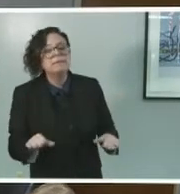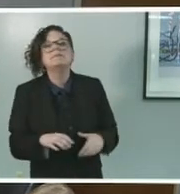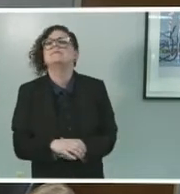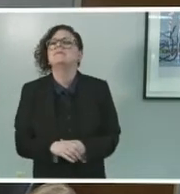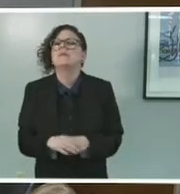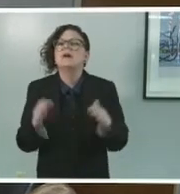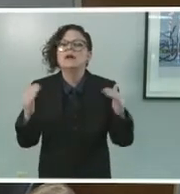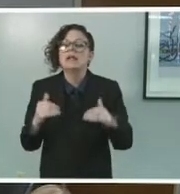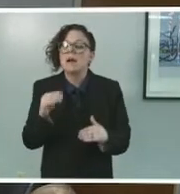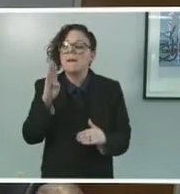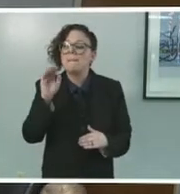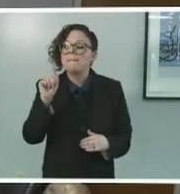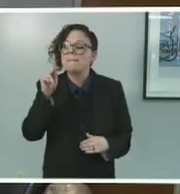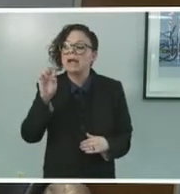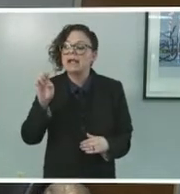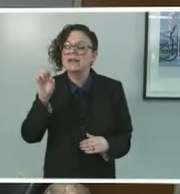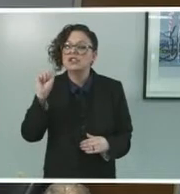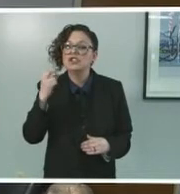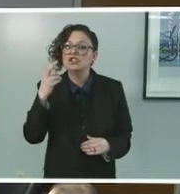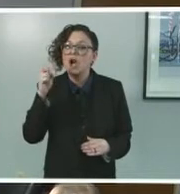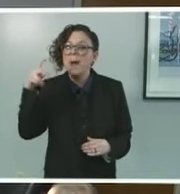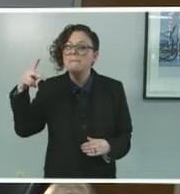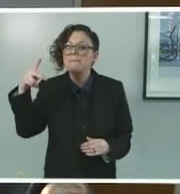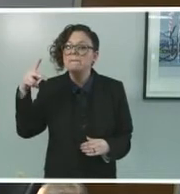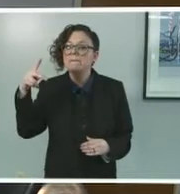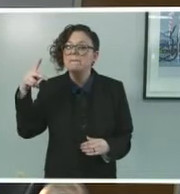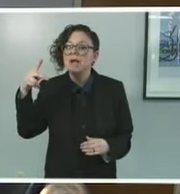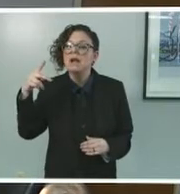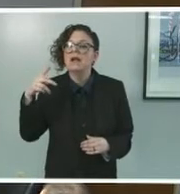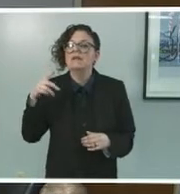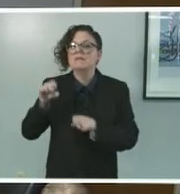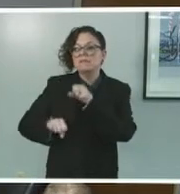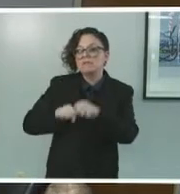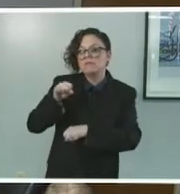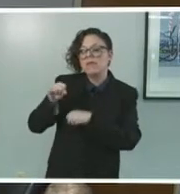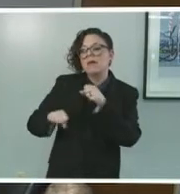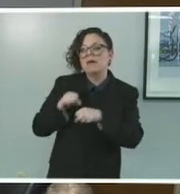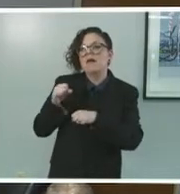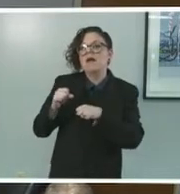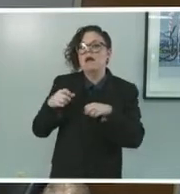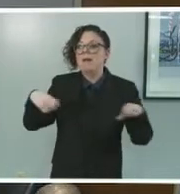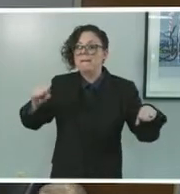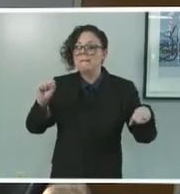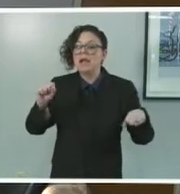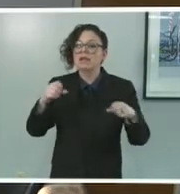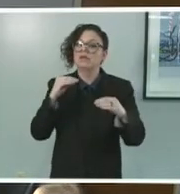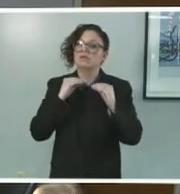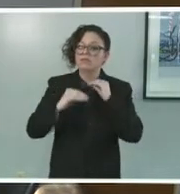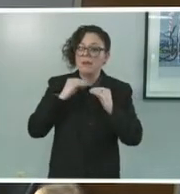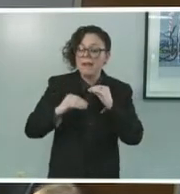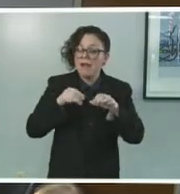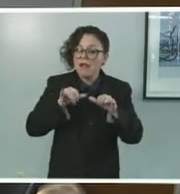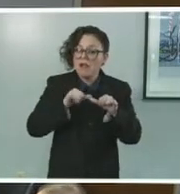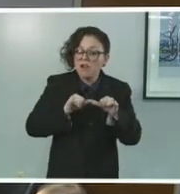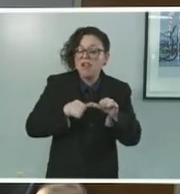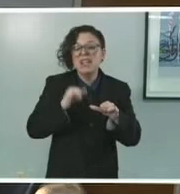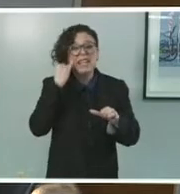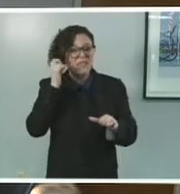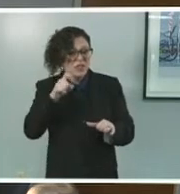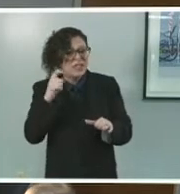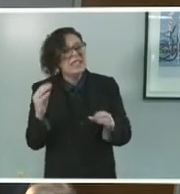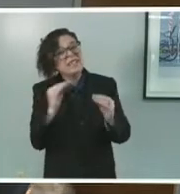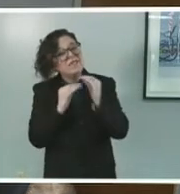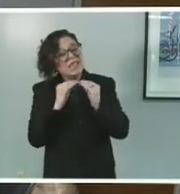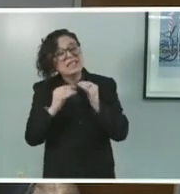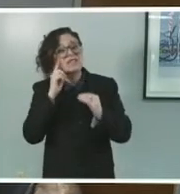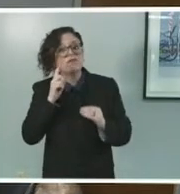Bike shops and bike repair, do they fall under the transportation exemption? Yes, they do. Okay, so if you need your bike fixed to get